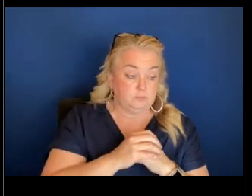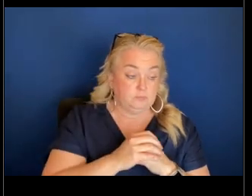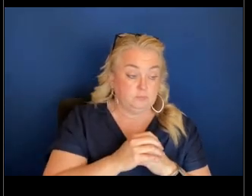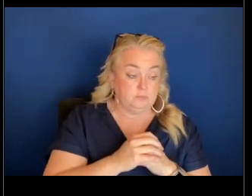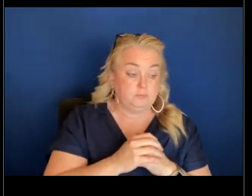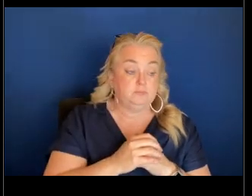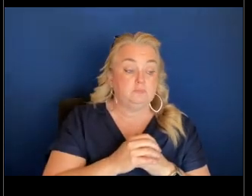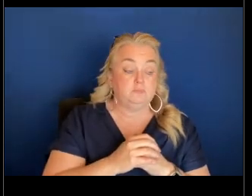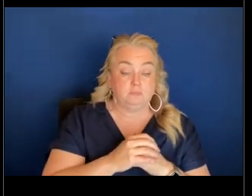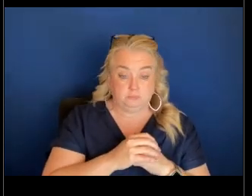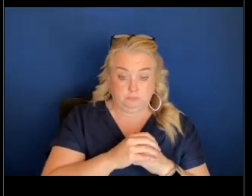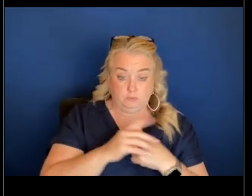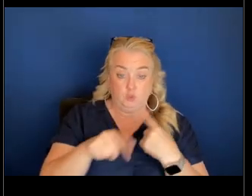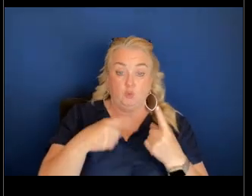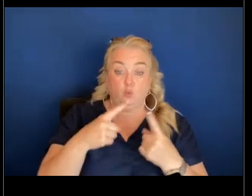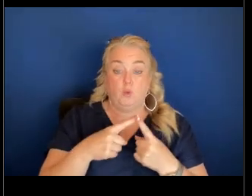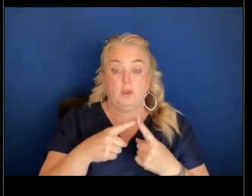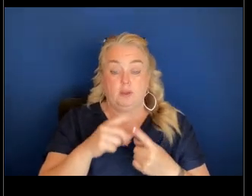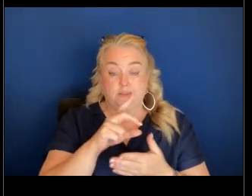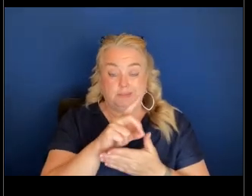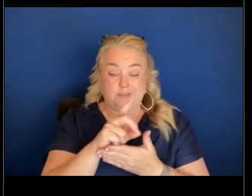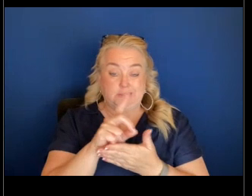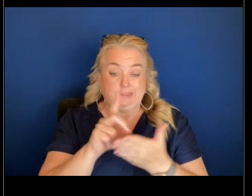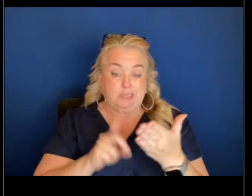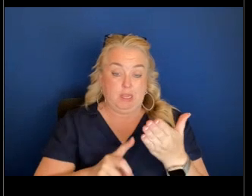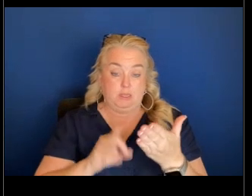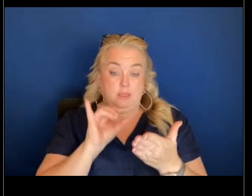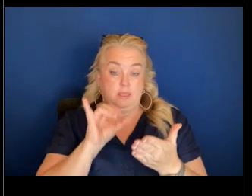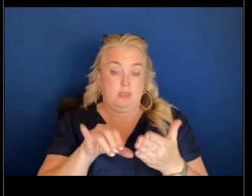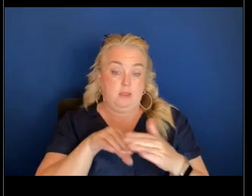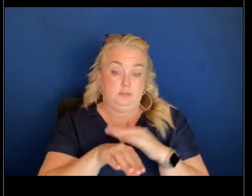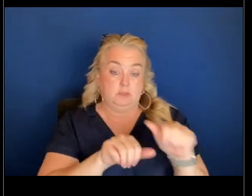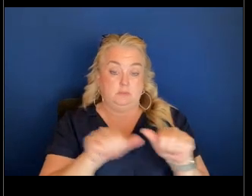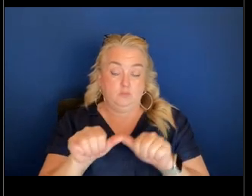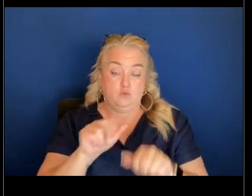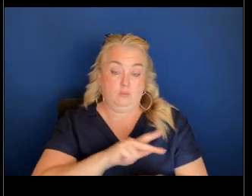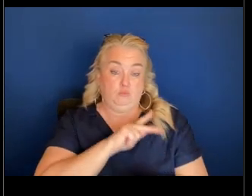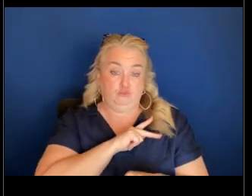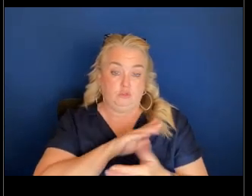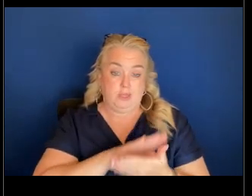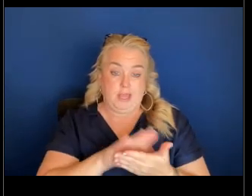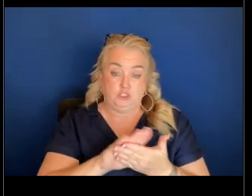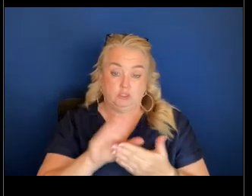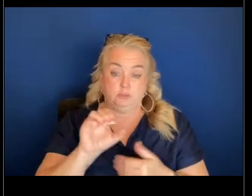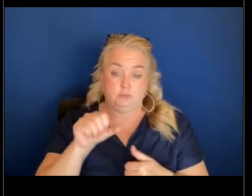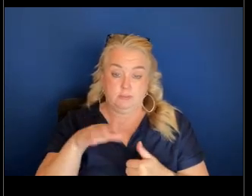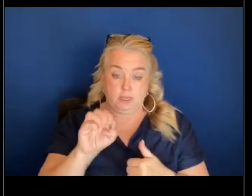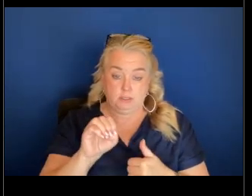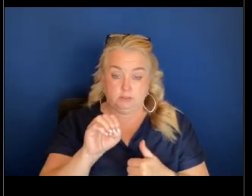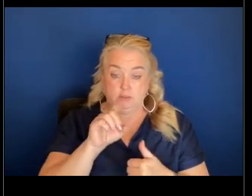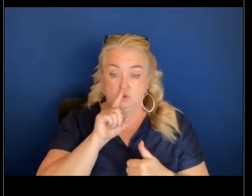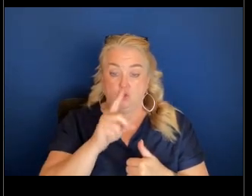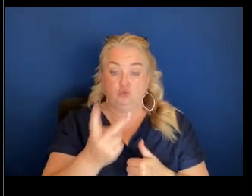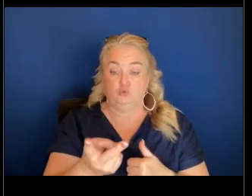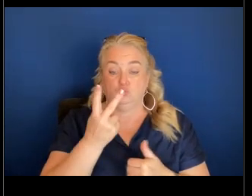When designing accessible personal hygiene care spaces, there are two critical points to be mindful